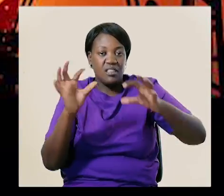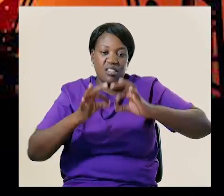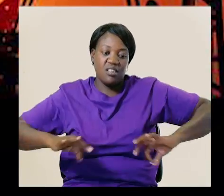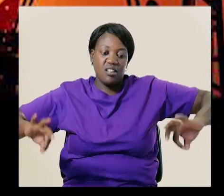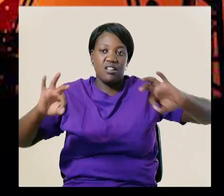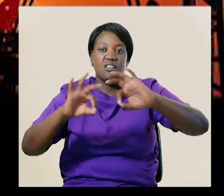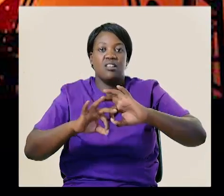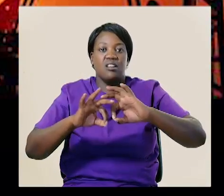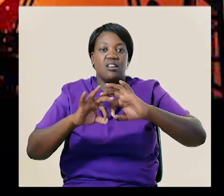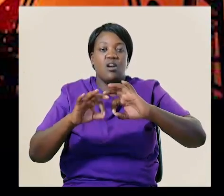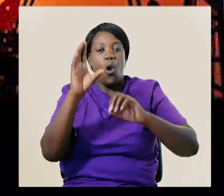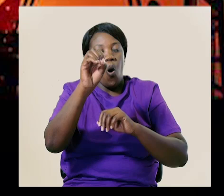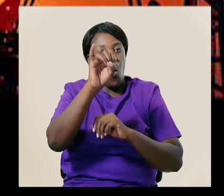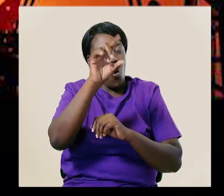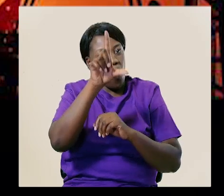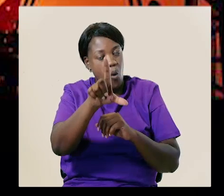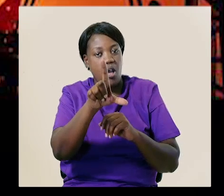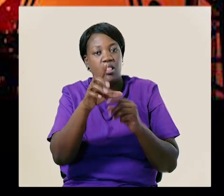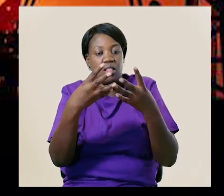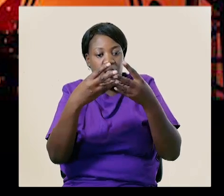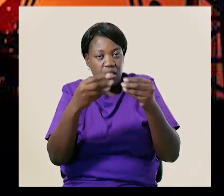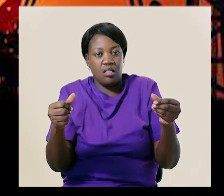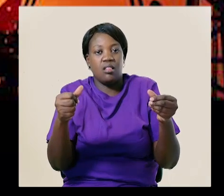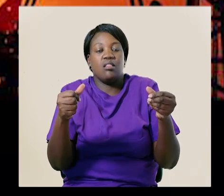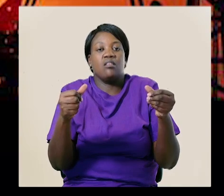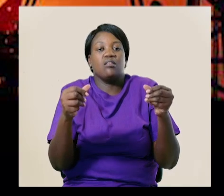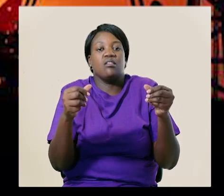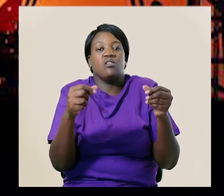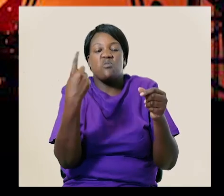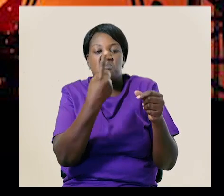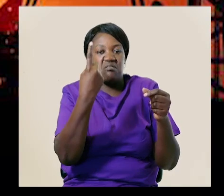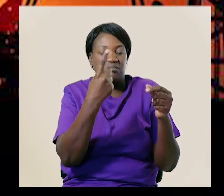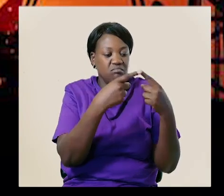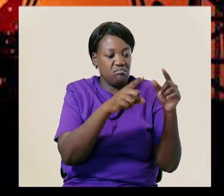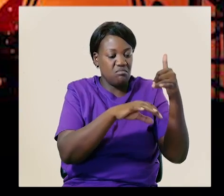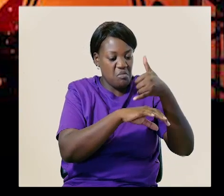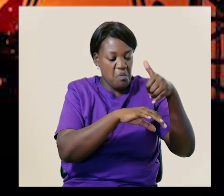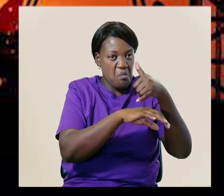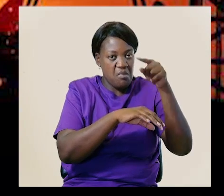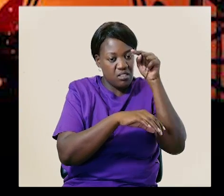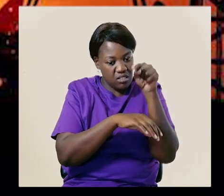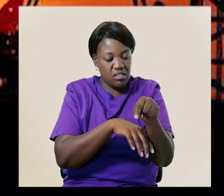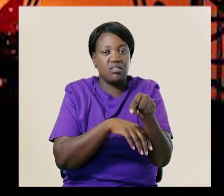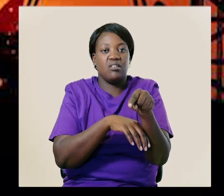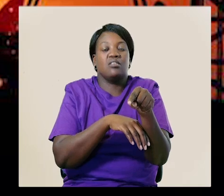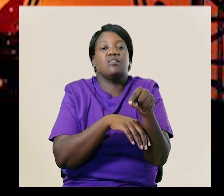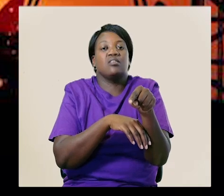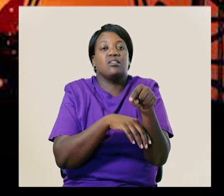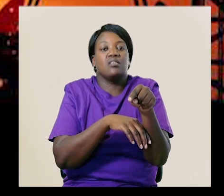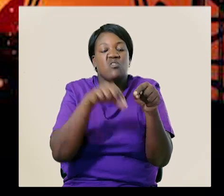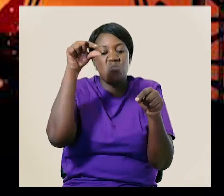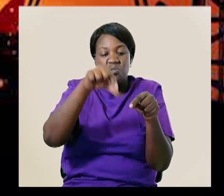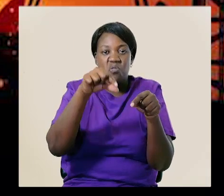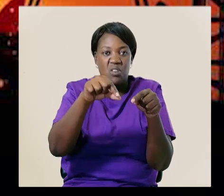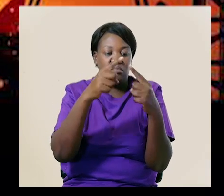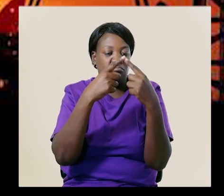natural resources like oil and minerals are found only in certain areas, and even when they are found, the quality of